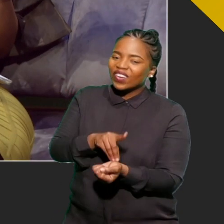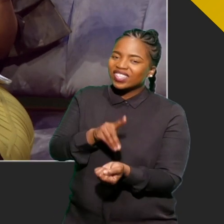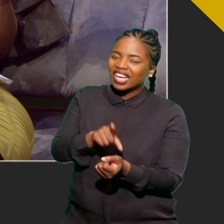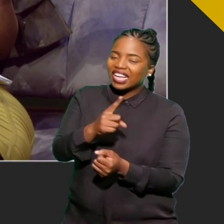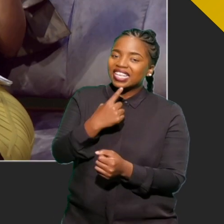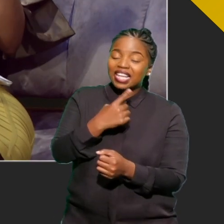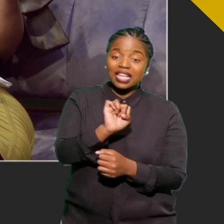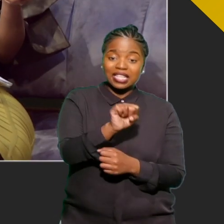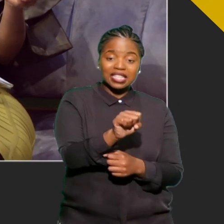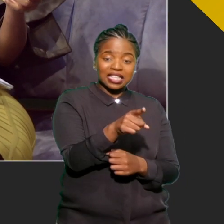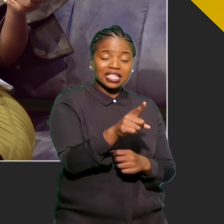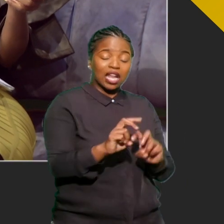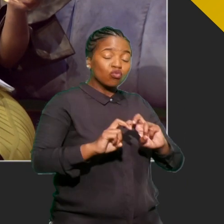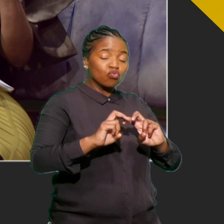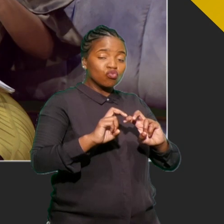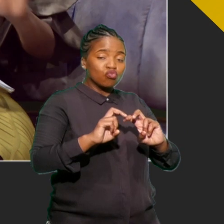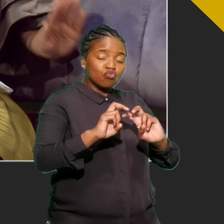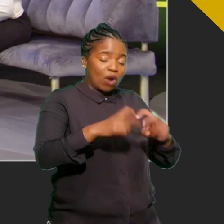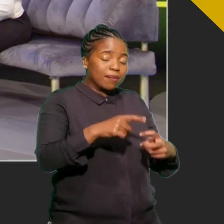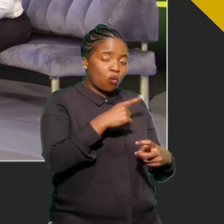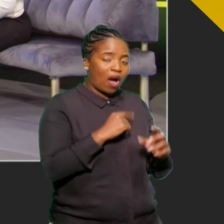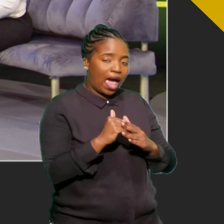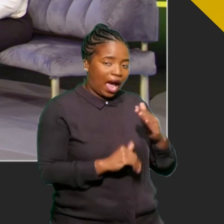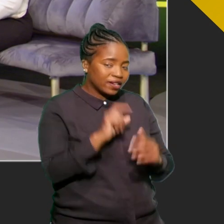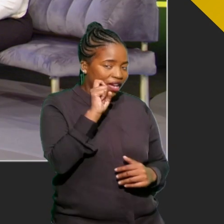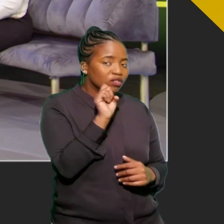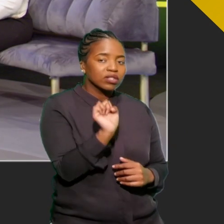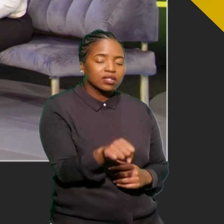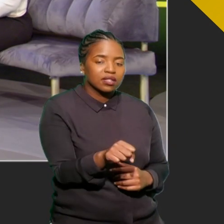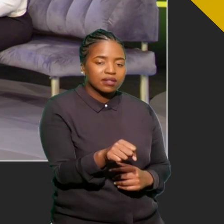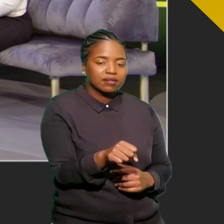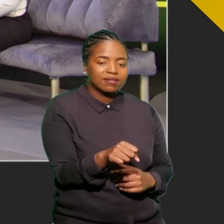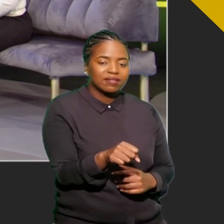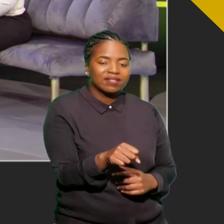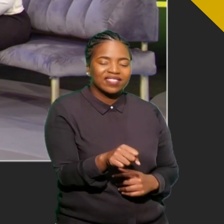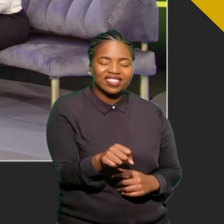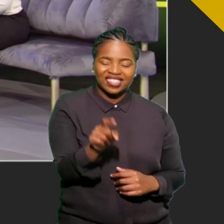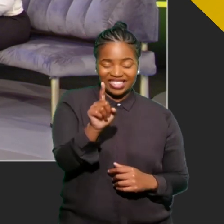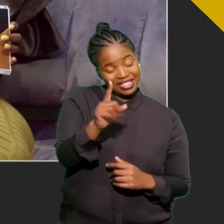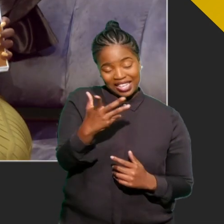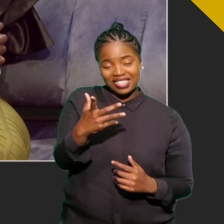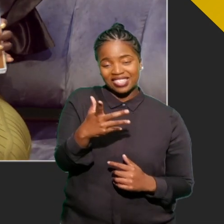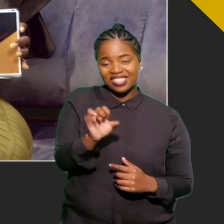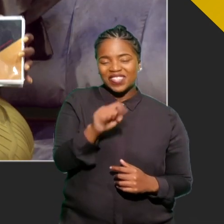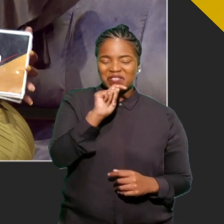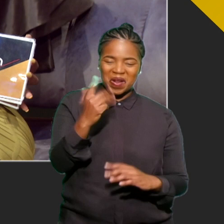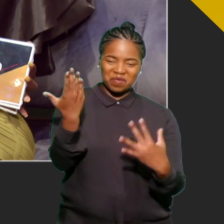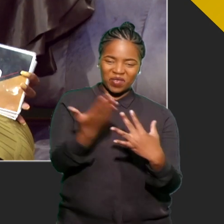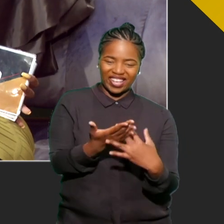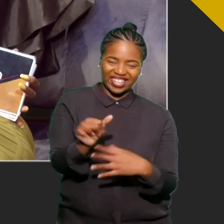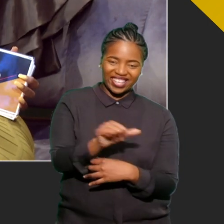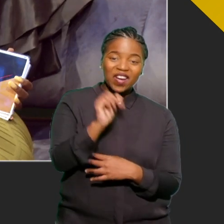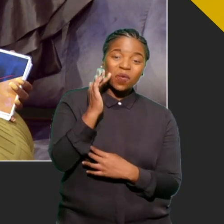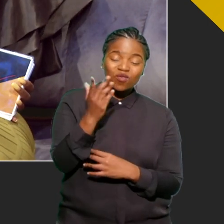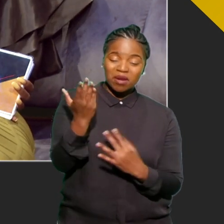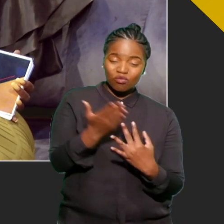yes, it's statutory rape. So we can agree on that. Yes. Okay, let's park this one there. We can go for a quick ad break. I think when we come